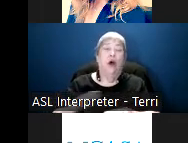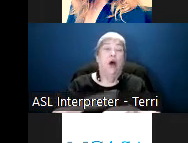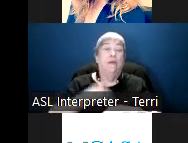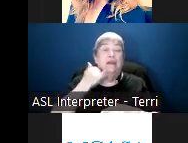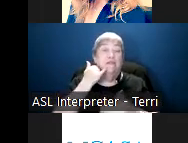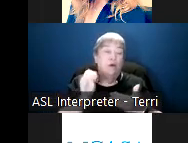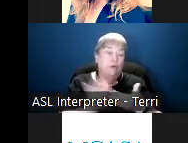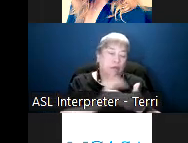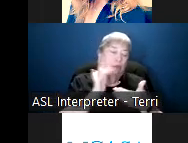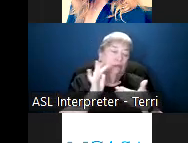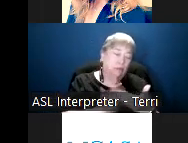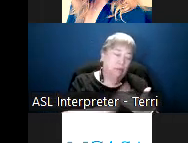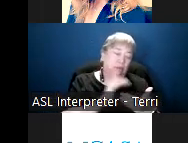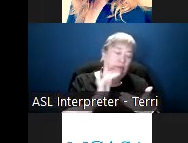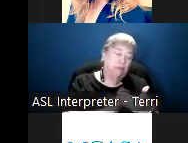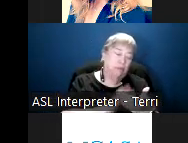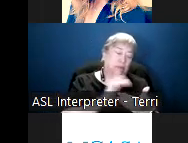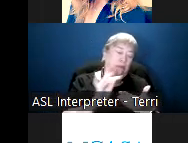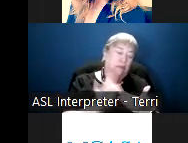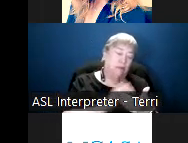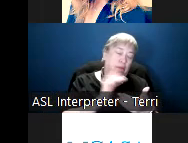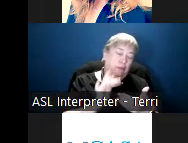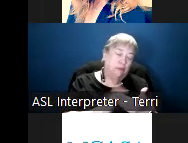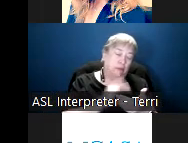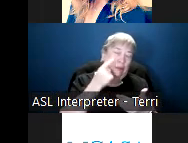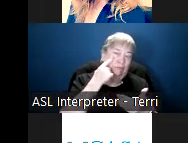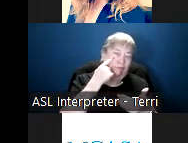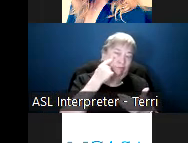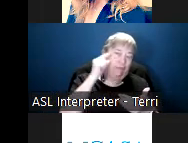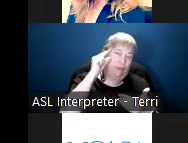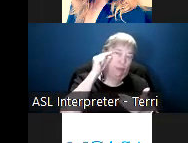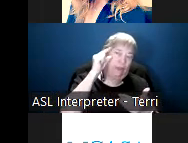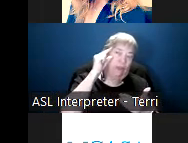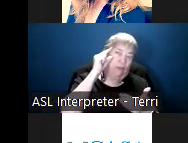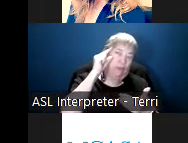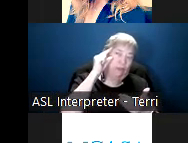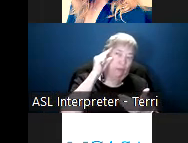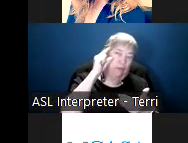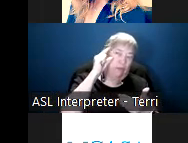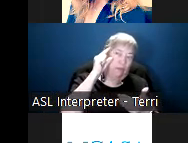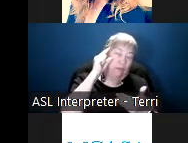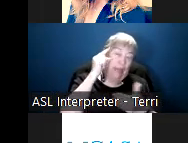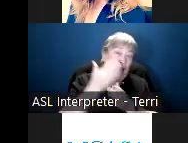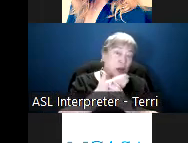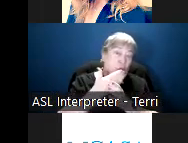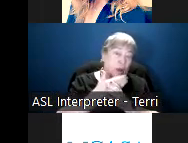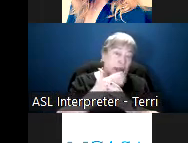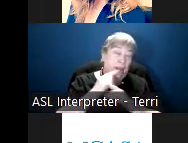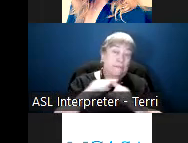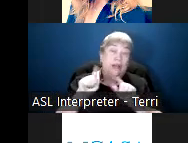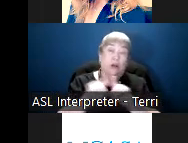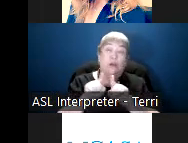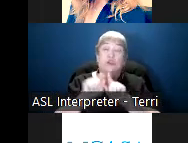It's not just annoying. It really kind of can impact my work. The other thing I do is I clench my teeth at